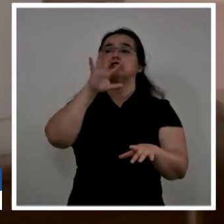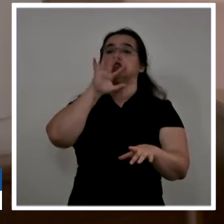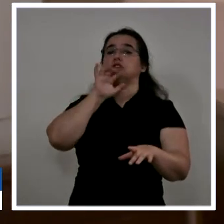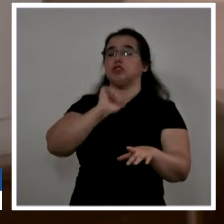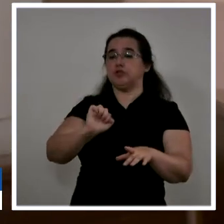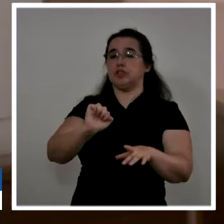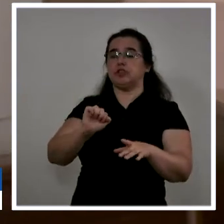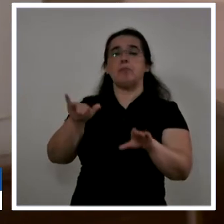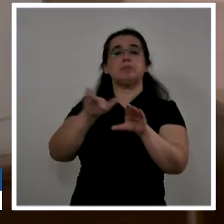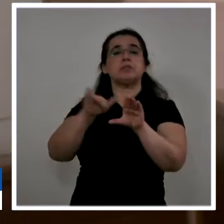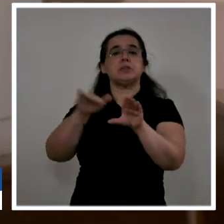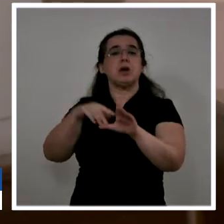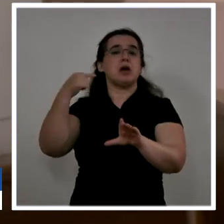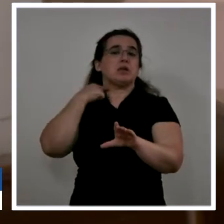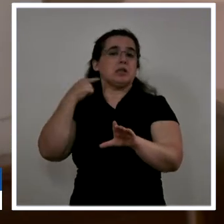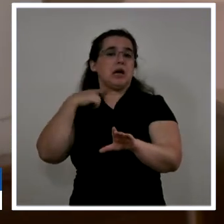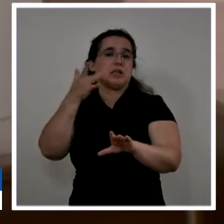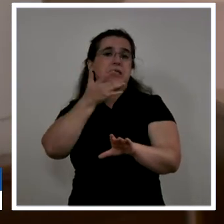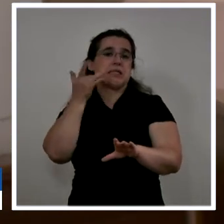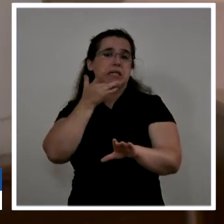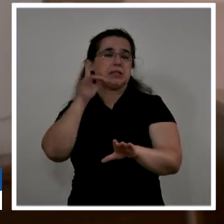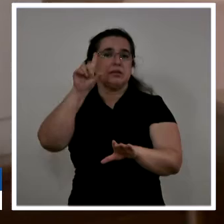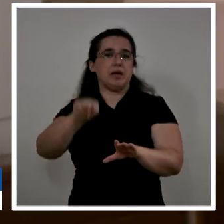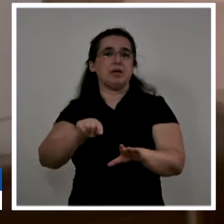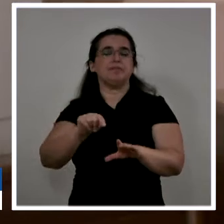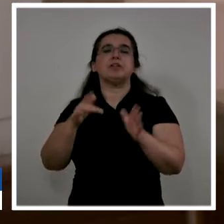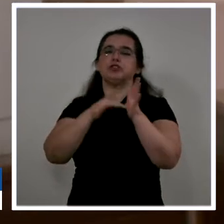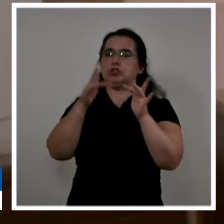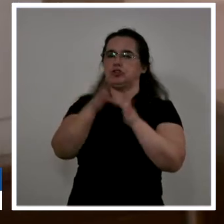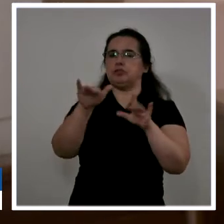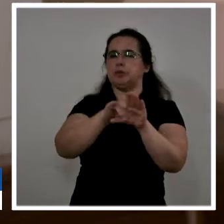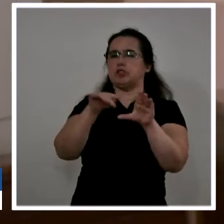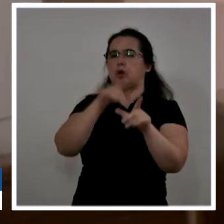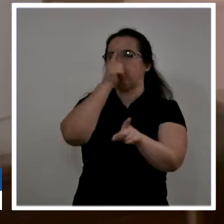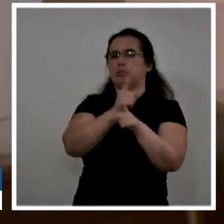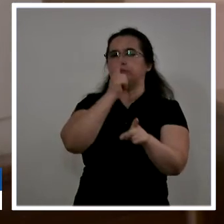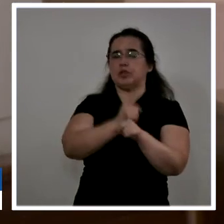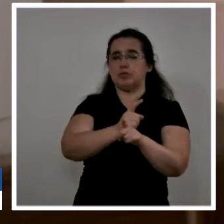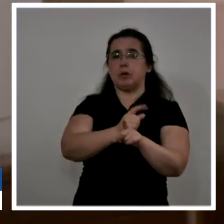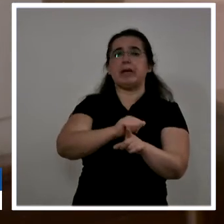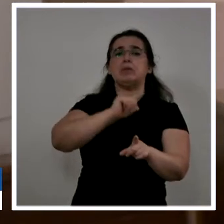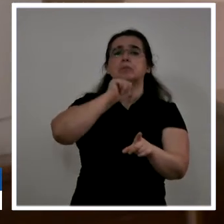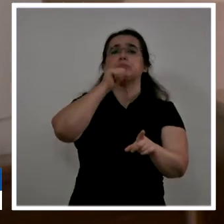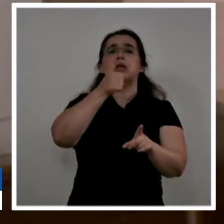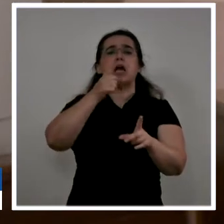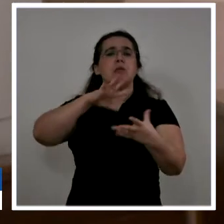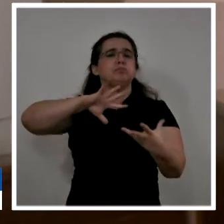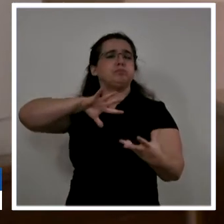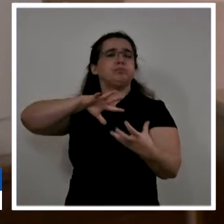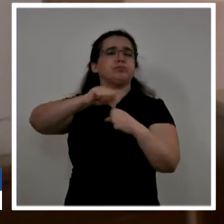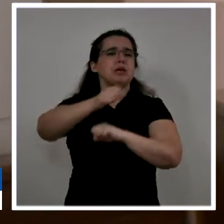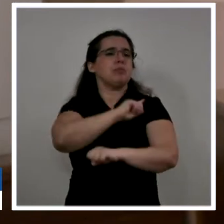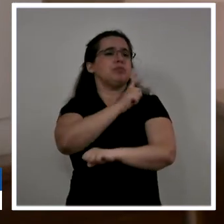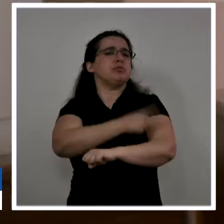da carne e do sangue, também ele participou das mesmas coisas, para que pela morte derrotasse o que tinha o poder da morte, isto